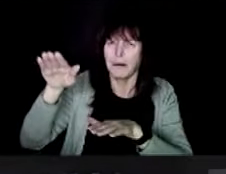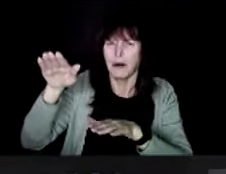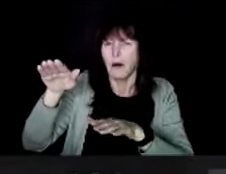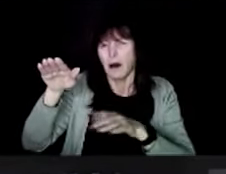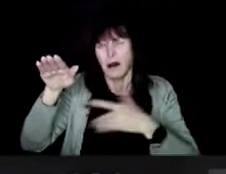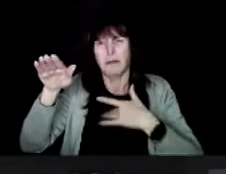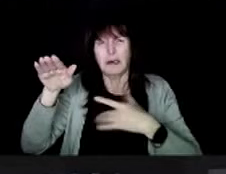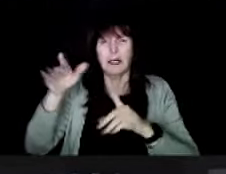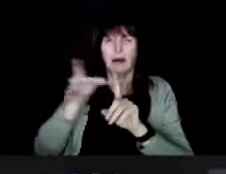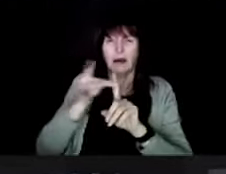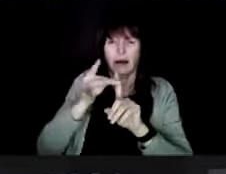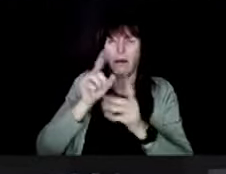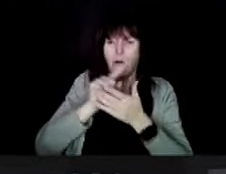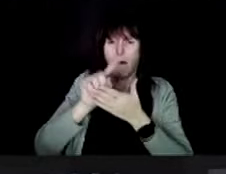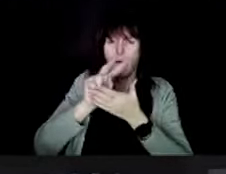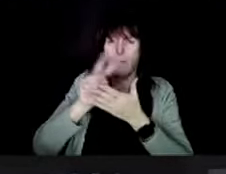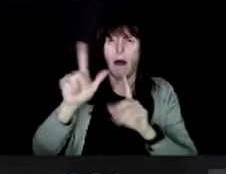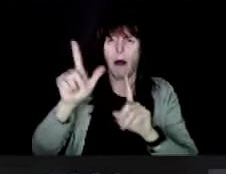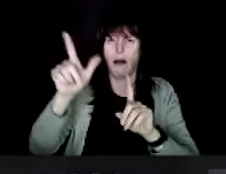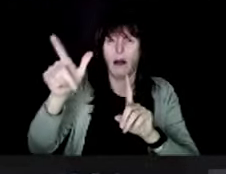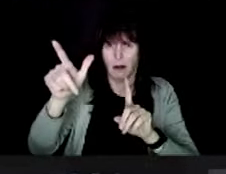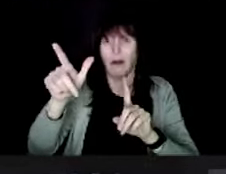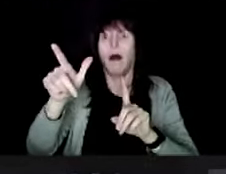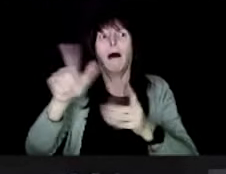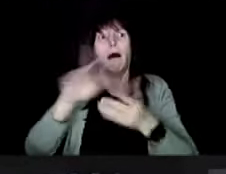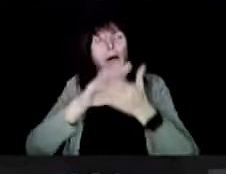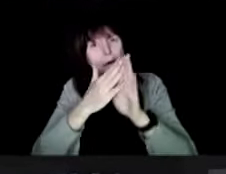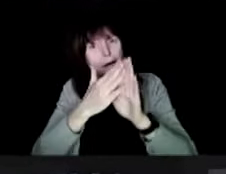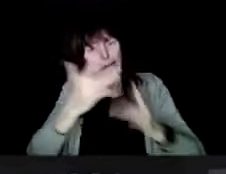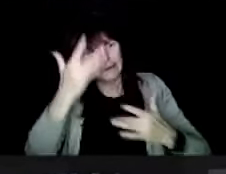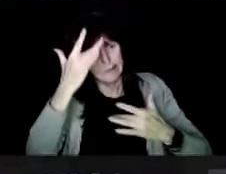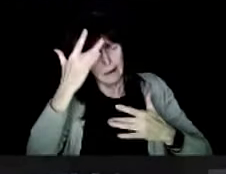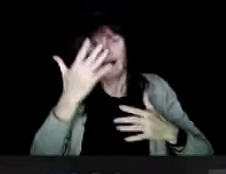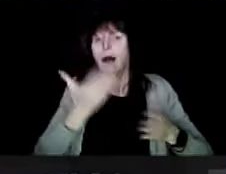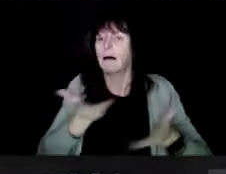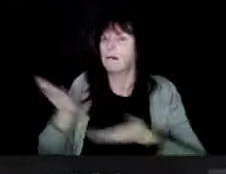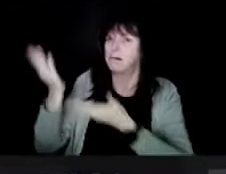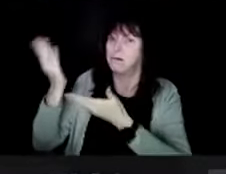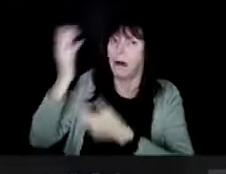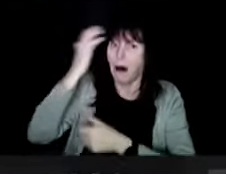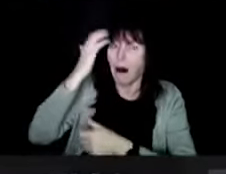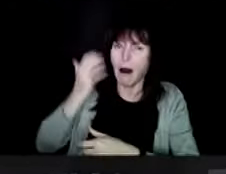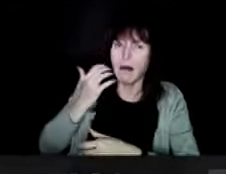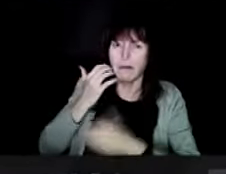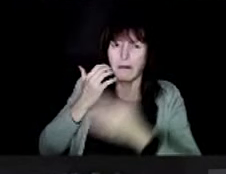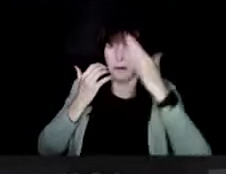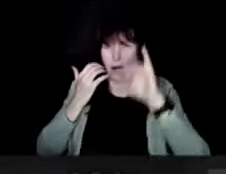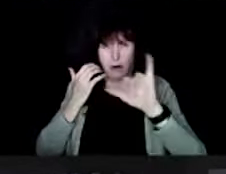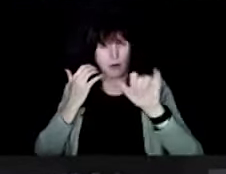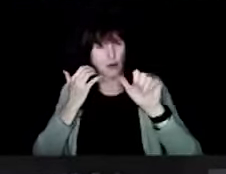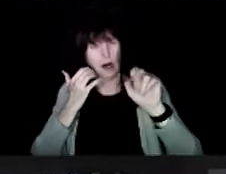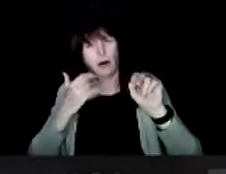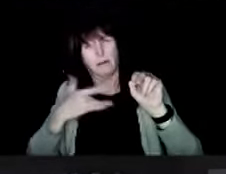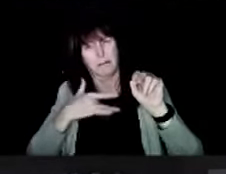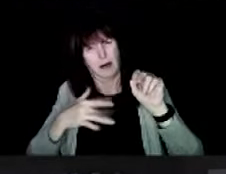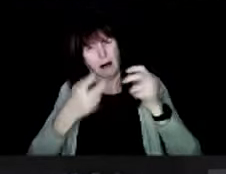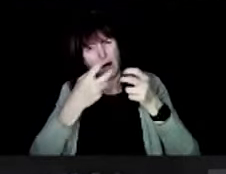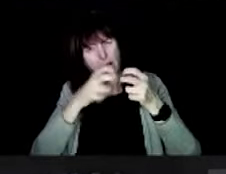difficult January, but the sacrifices you are making now means a better February and then a better March for all of